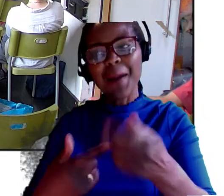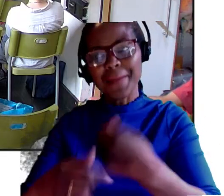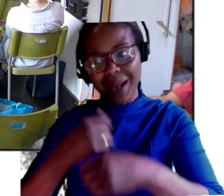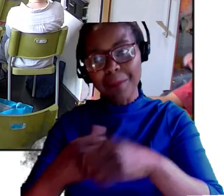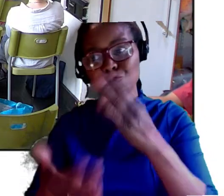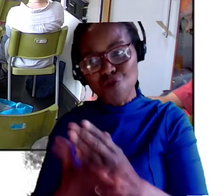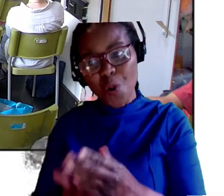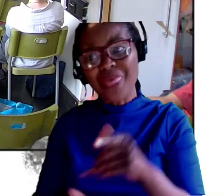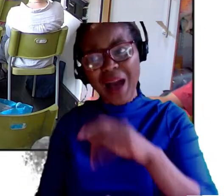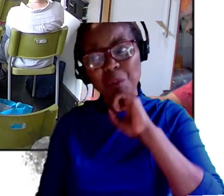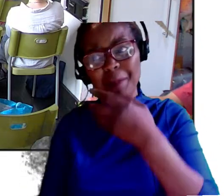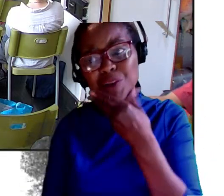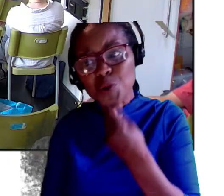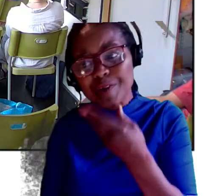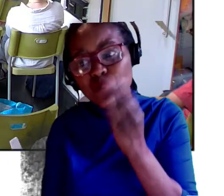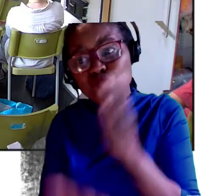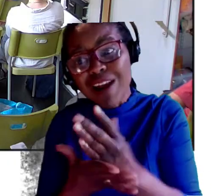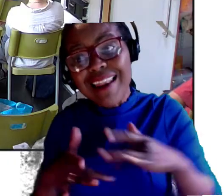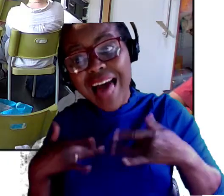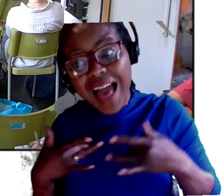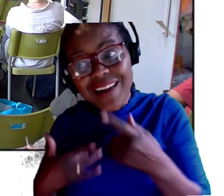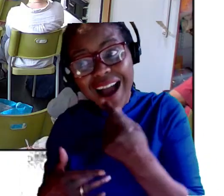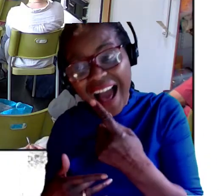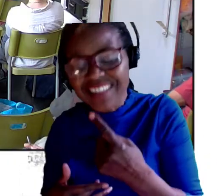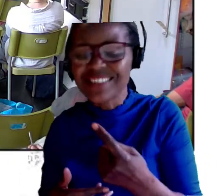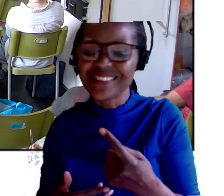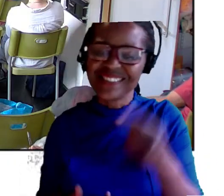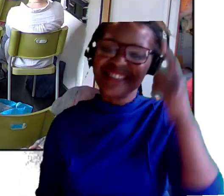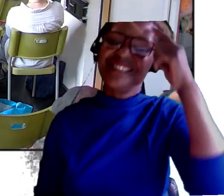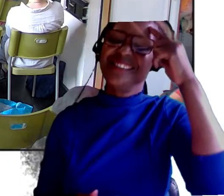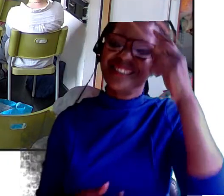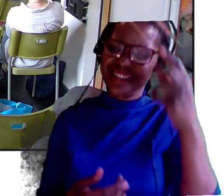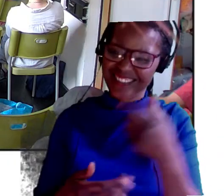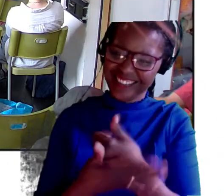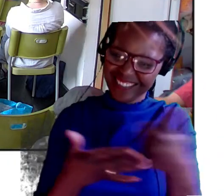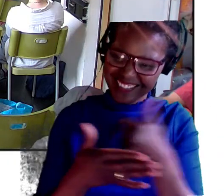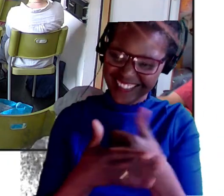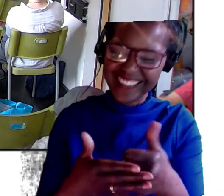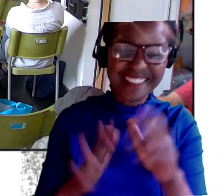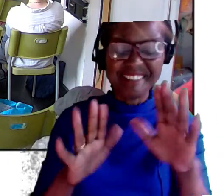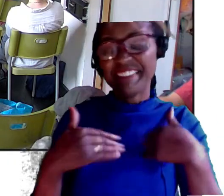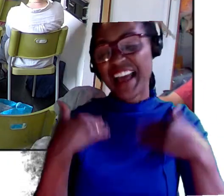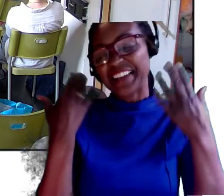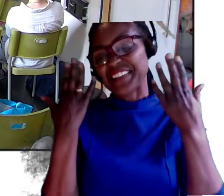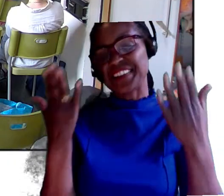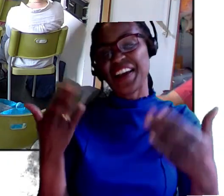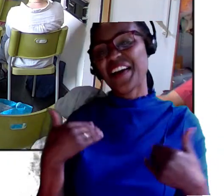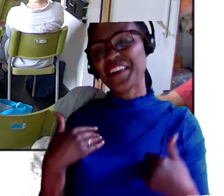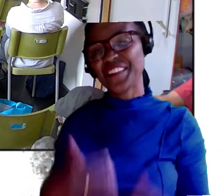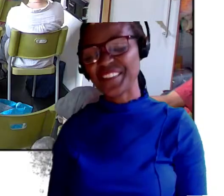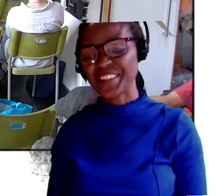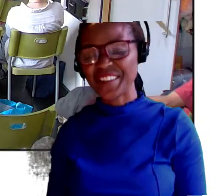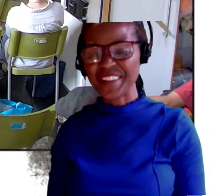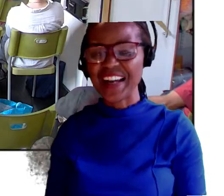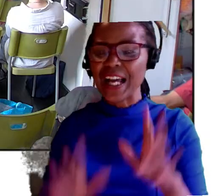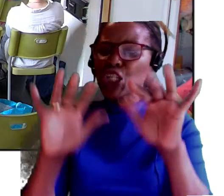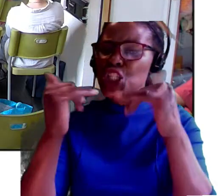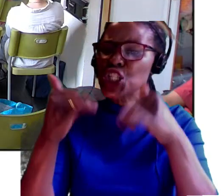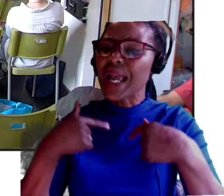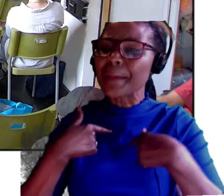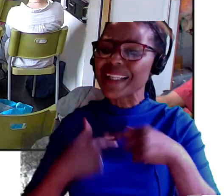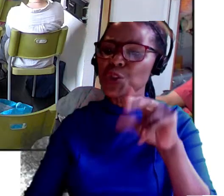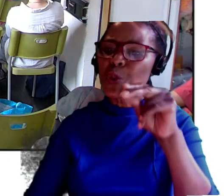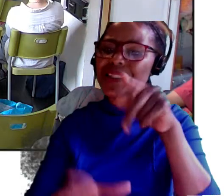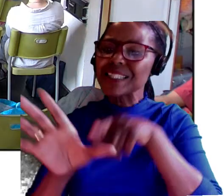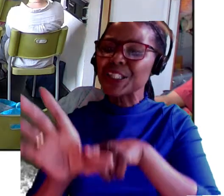useful? And I don't know, I'll get back to you about that one. Check in 20 years' time if I'm still around.